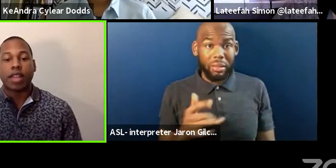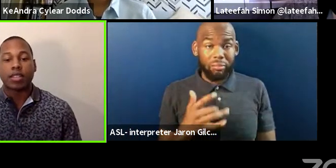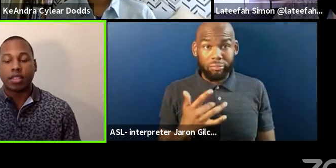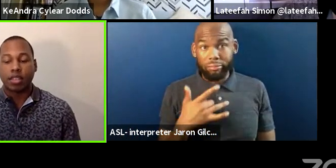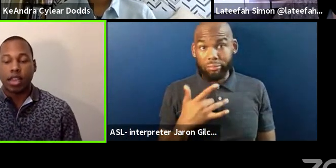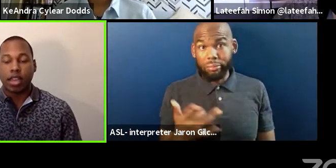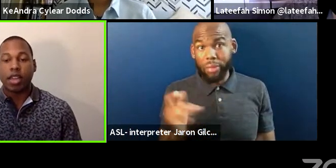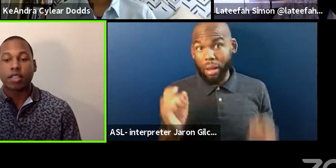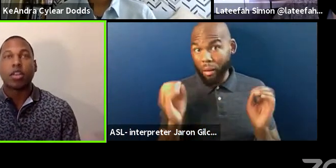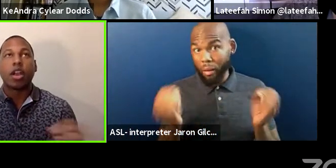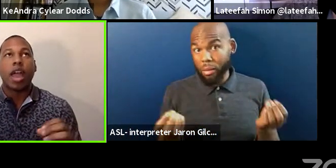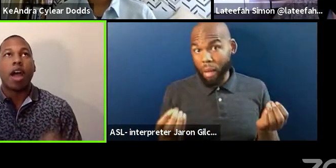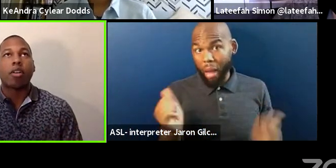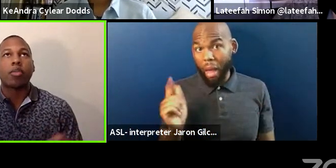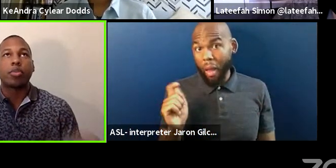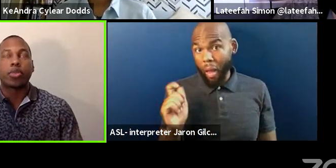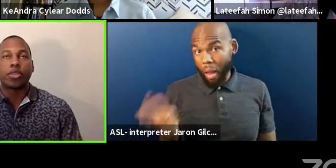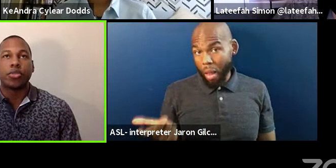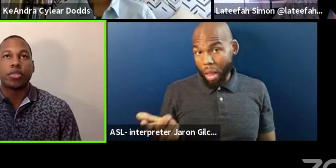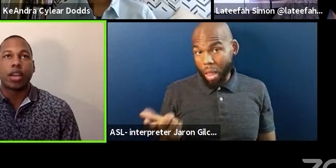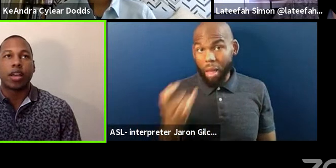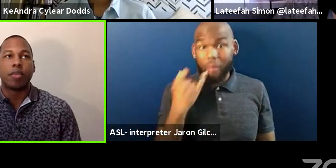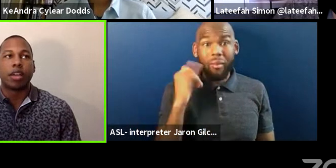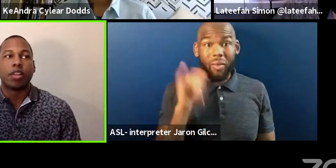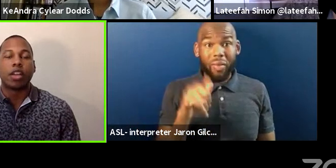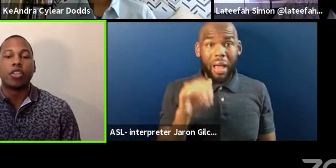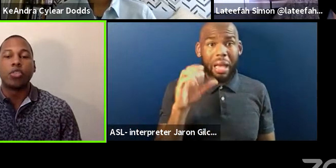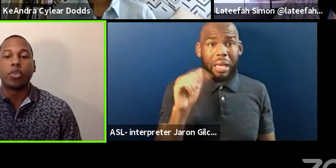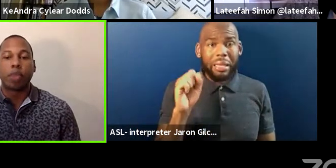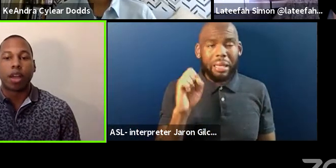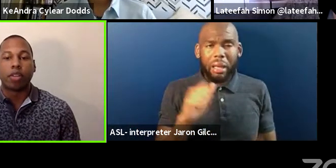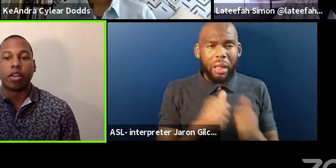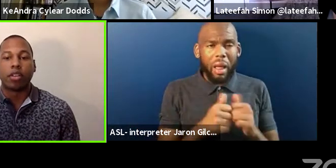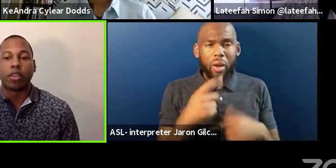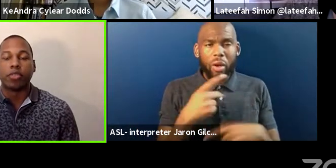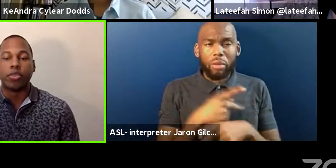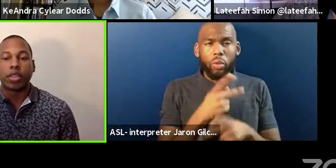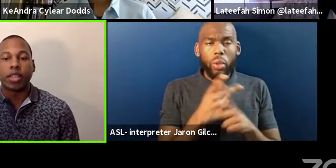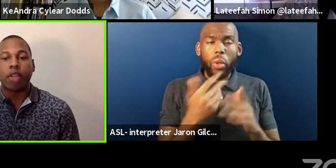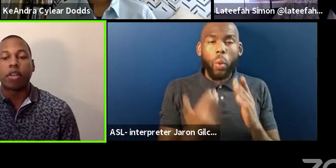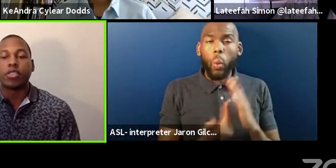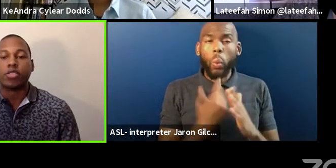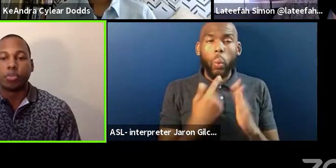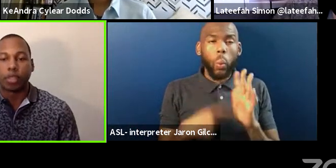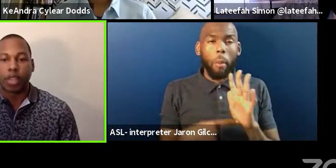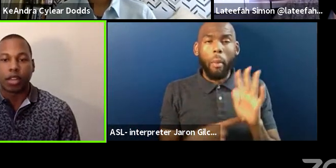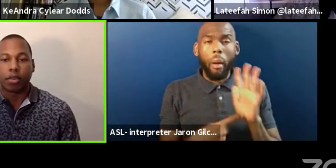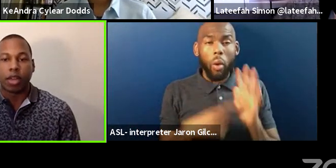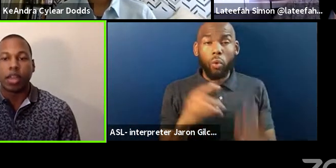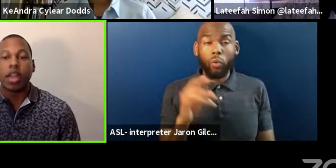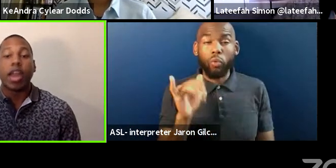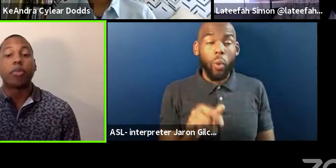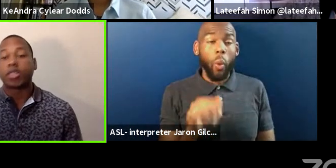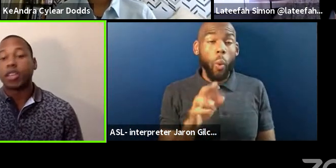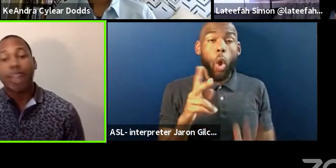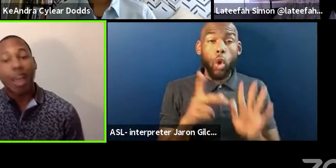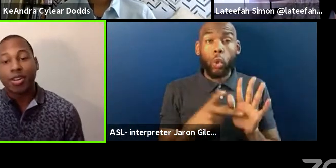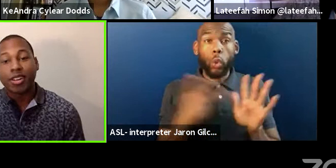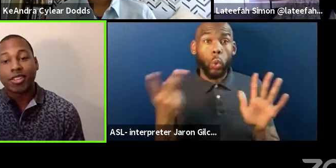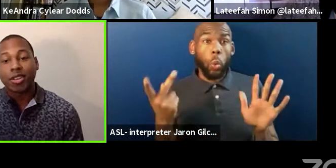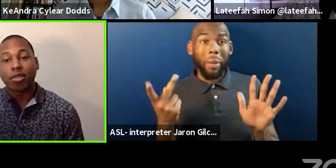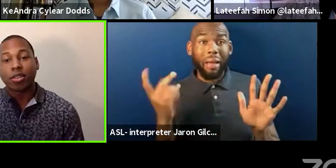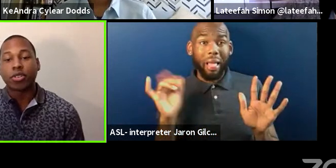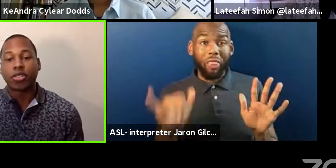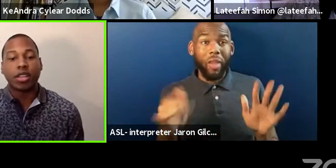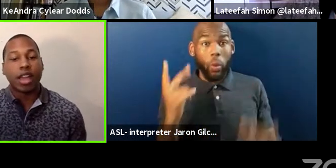so if that's the case, how can we produce a newer model of doing that, or at least duplicate it, right? And we're seeing it